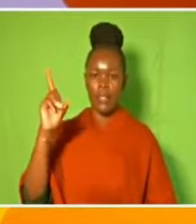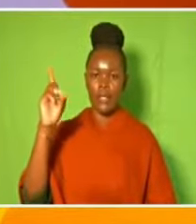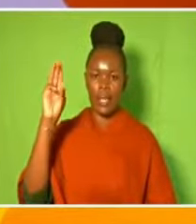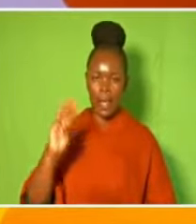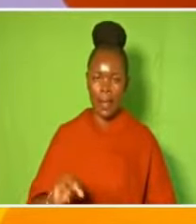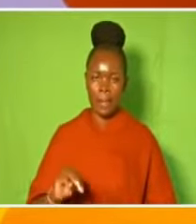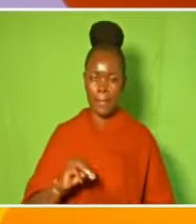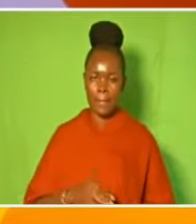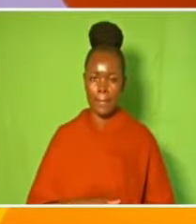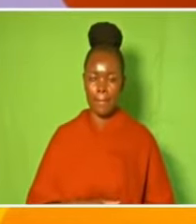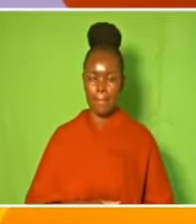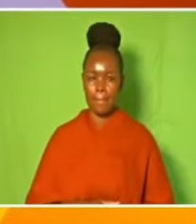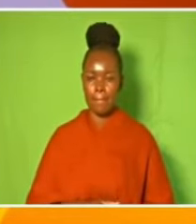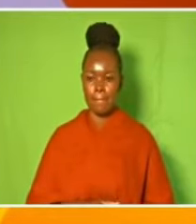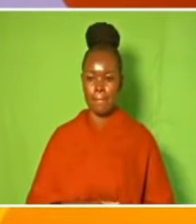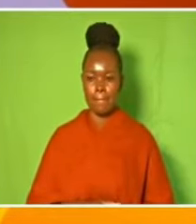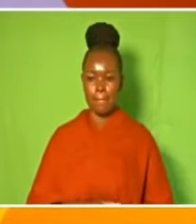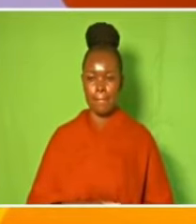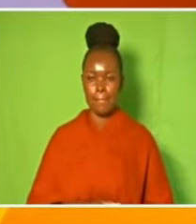ODM.